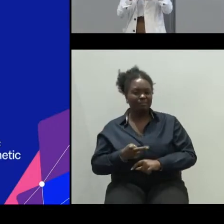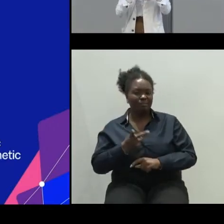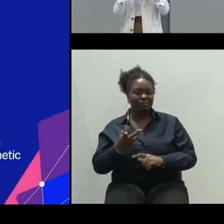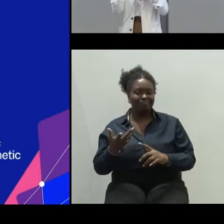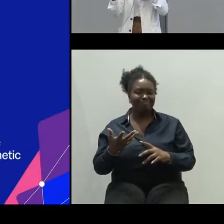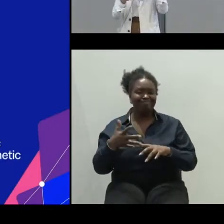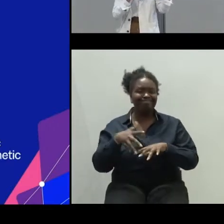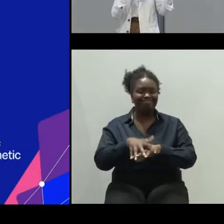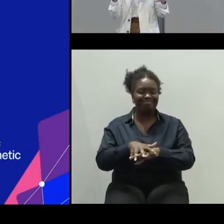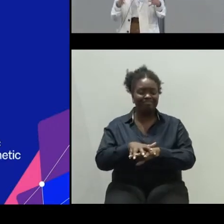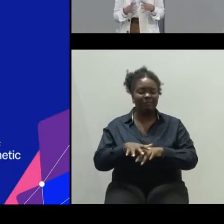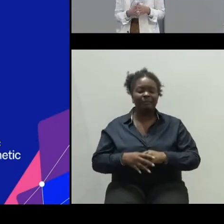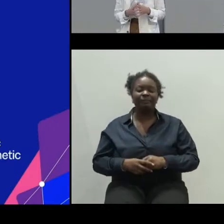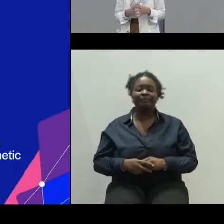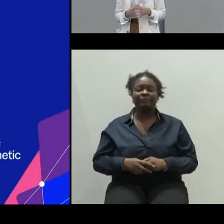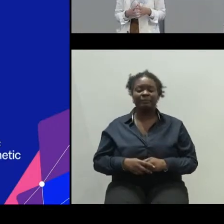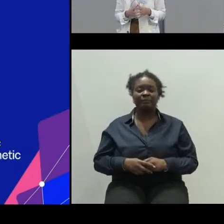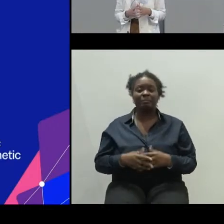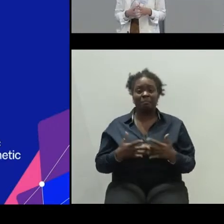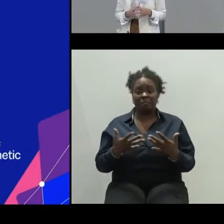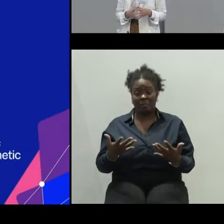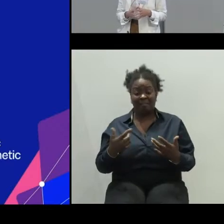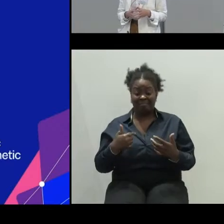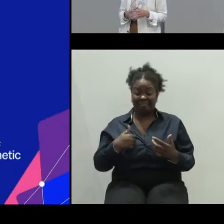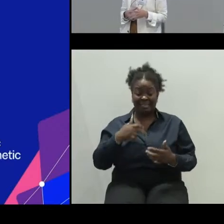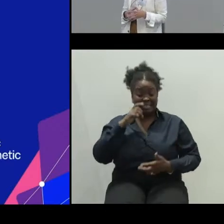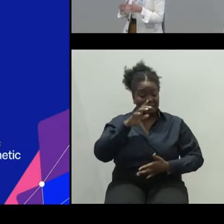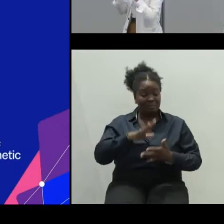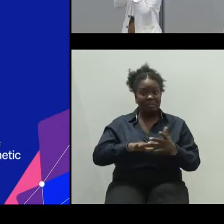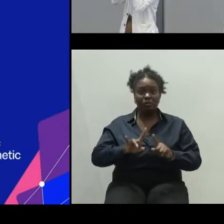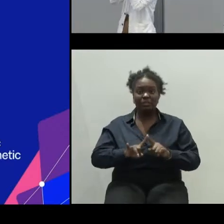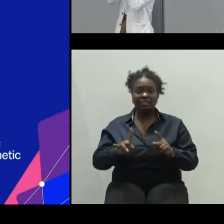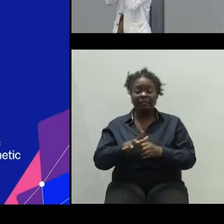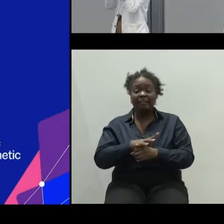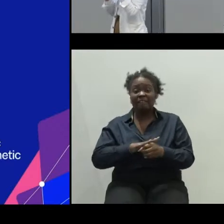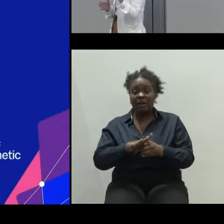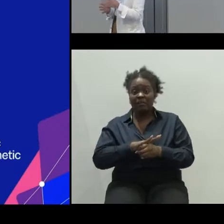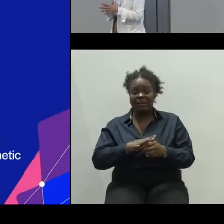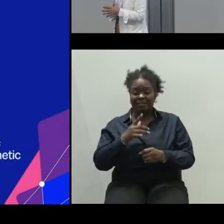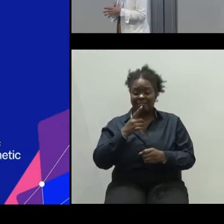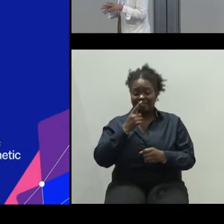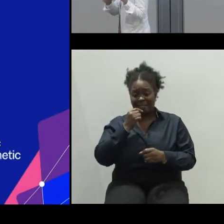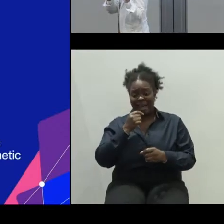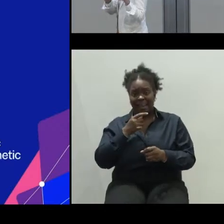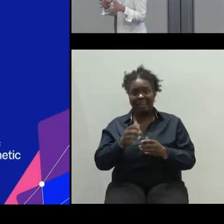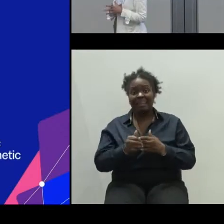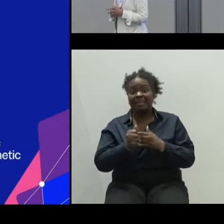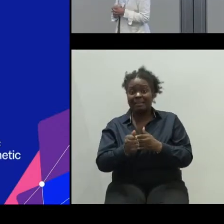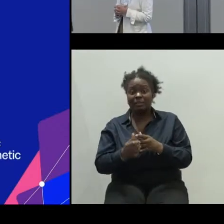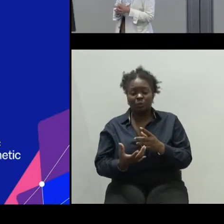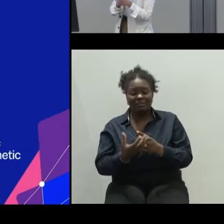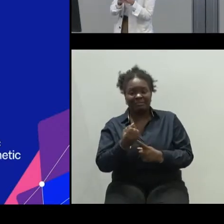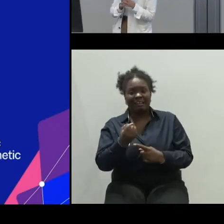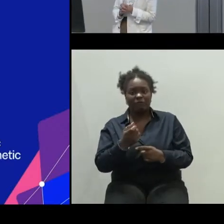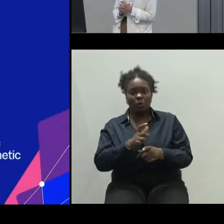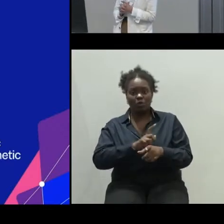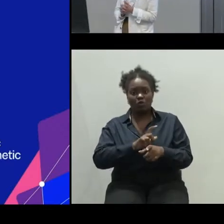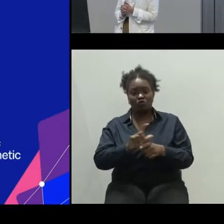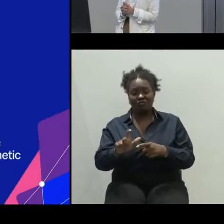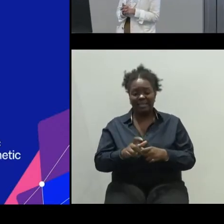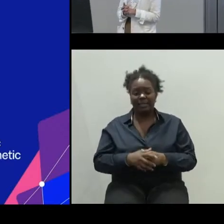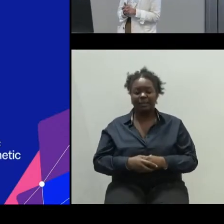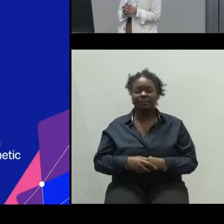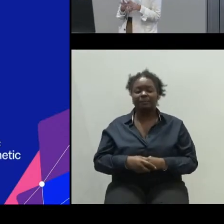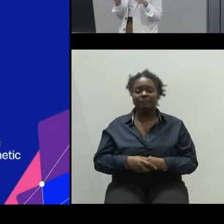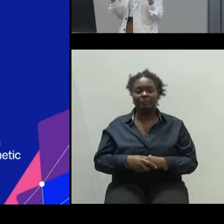taking, or experiencing different environments can lead to very successful careers. In terms of her work, I got some